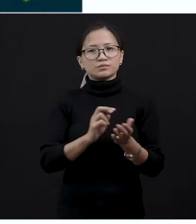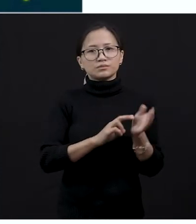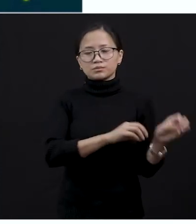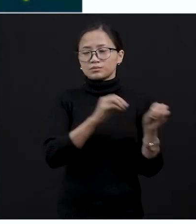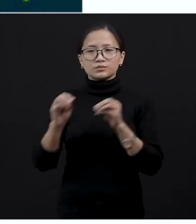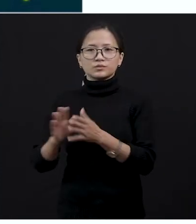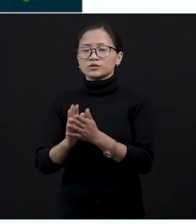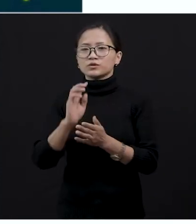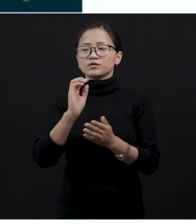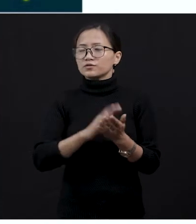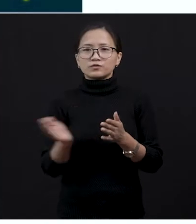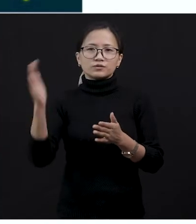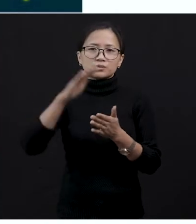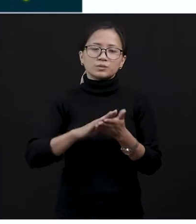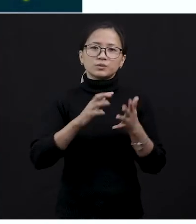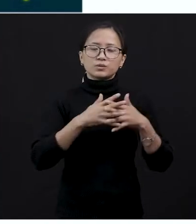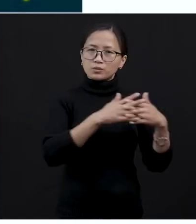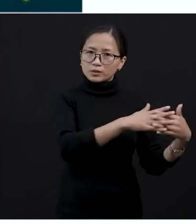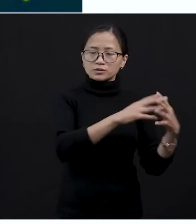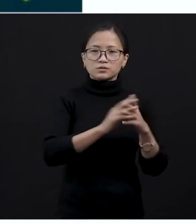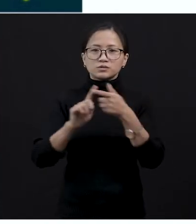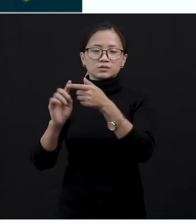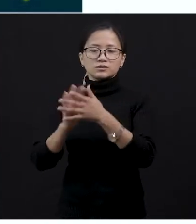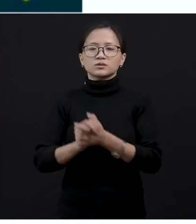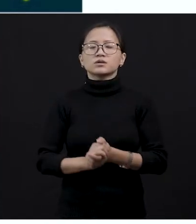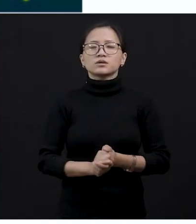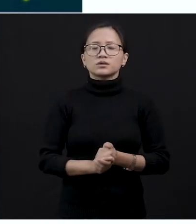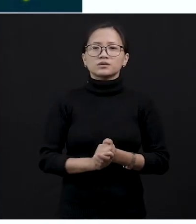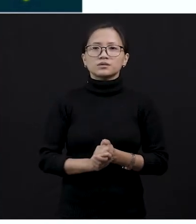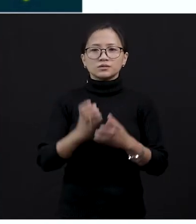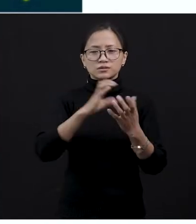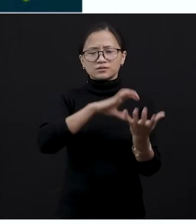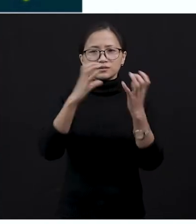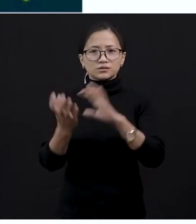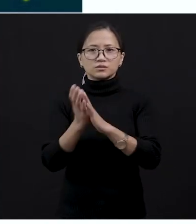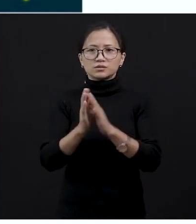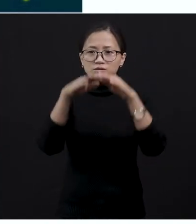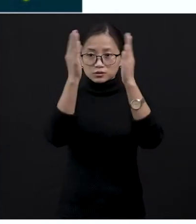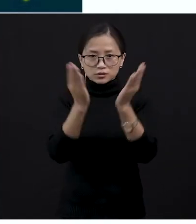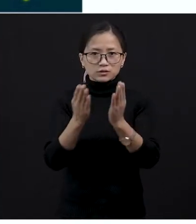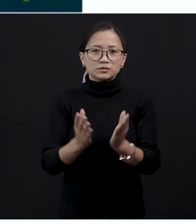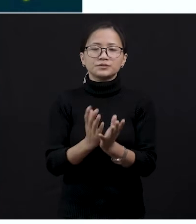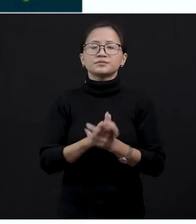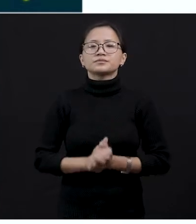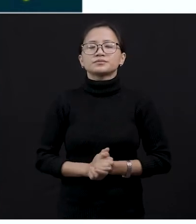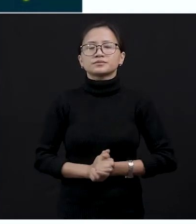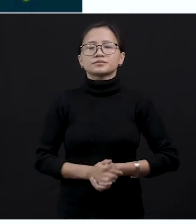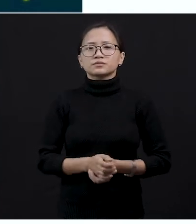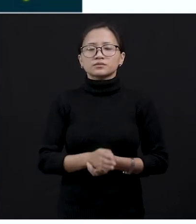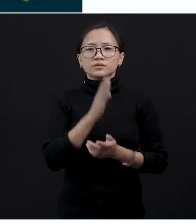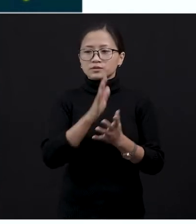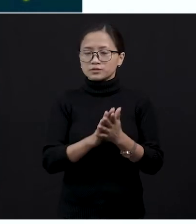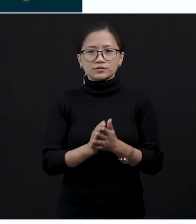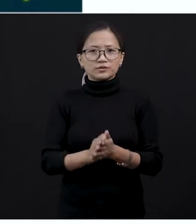the direction from west to east, but it used to even change its shape, all right? And because